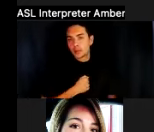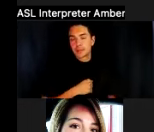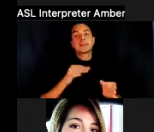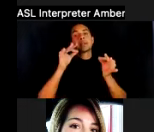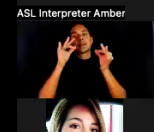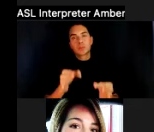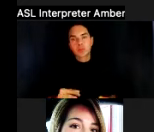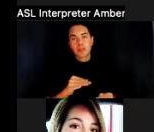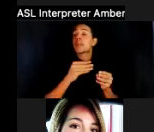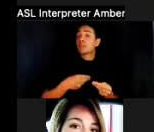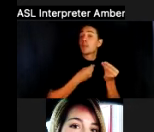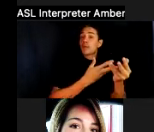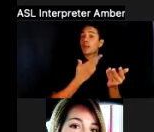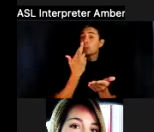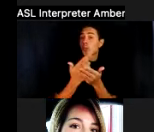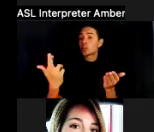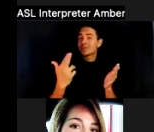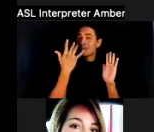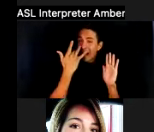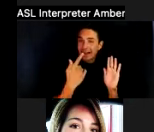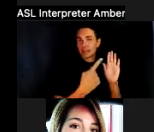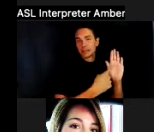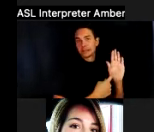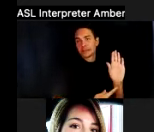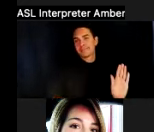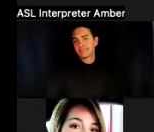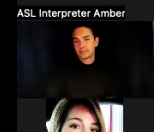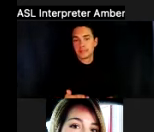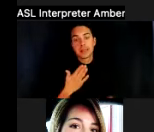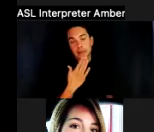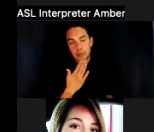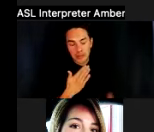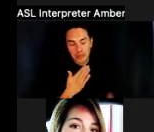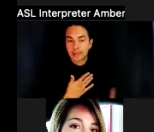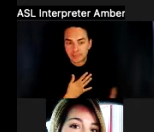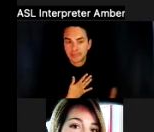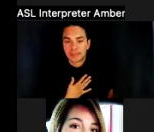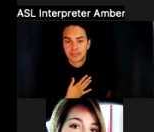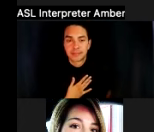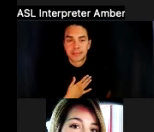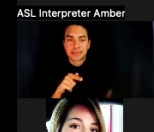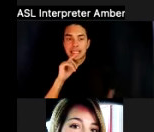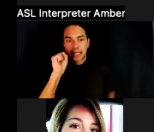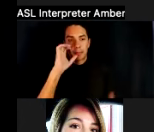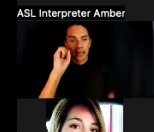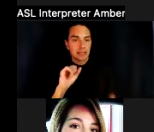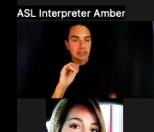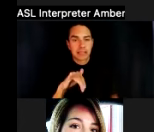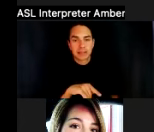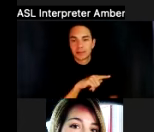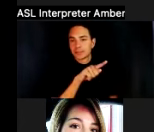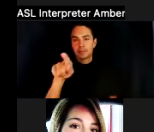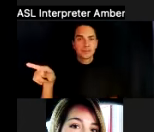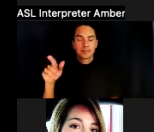them with resources. Yes. Yeah, thank you. This is Amazing. Yep. Thank you so much. These are great